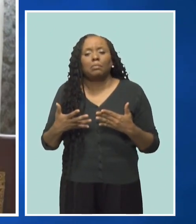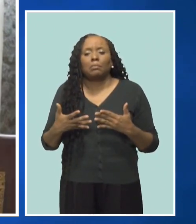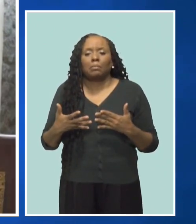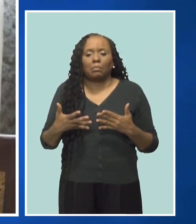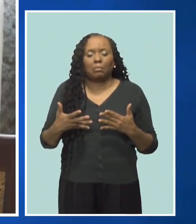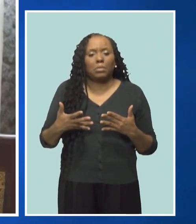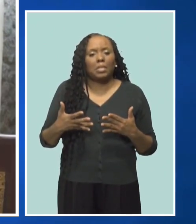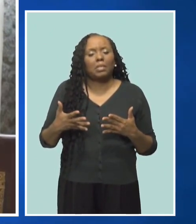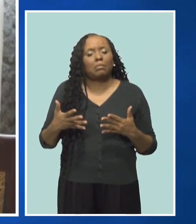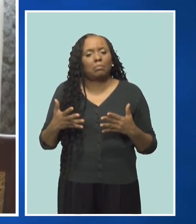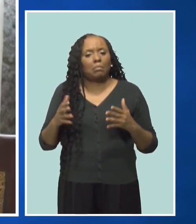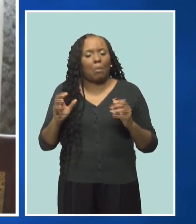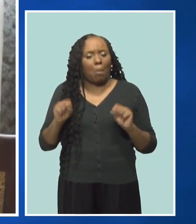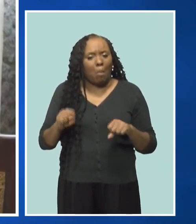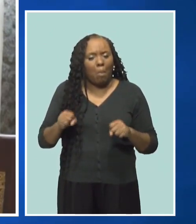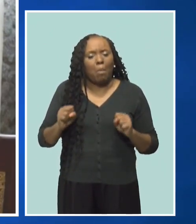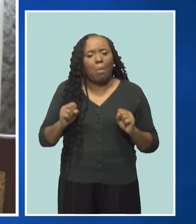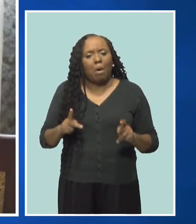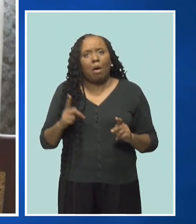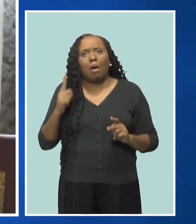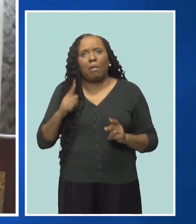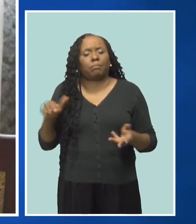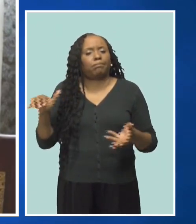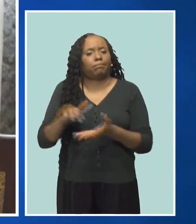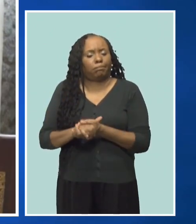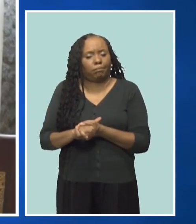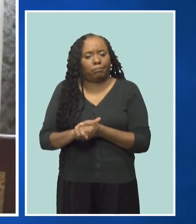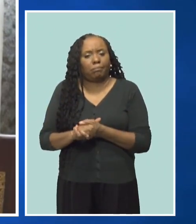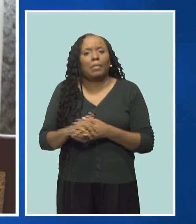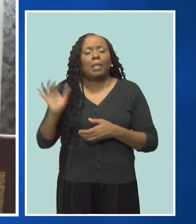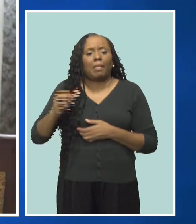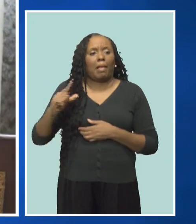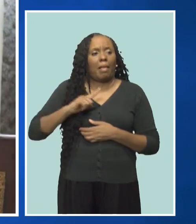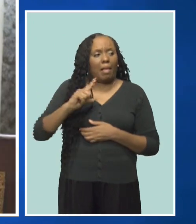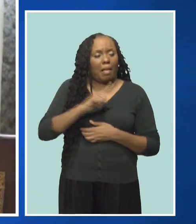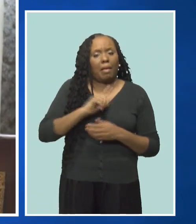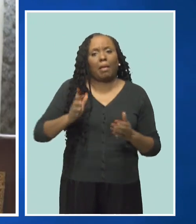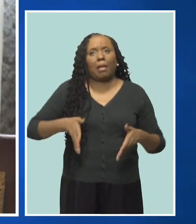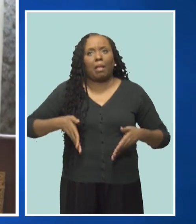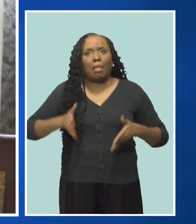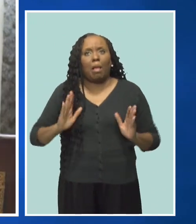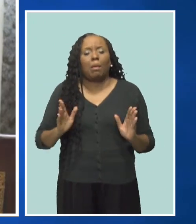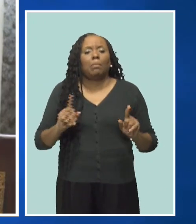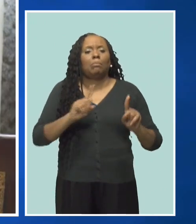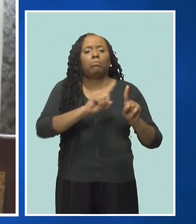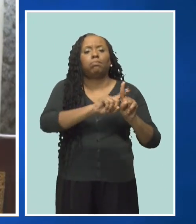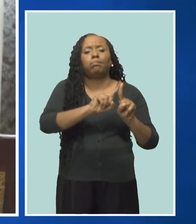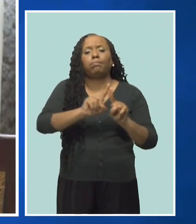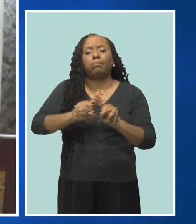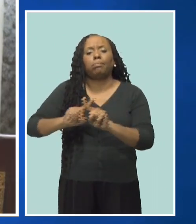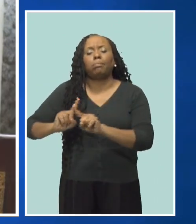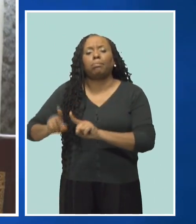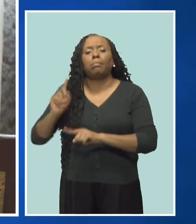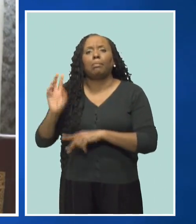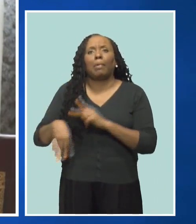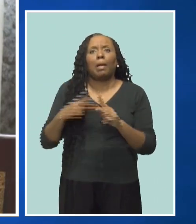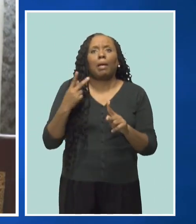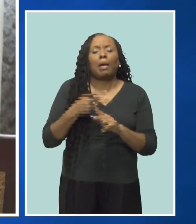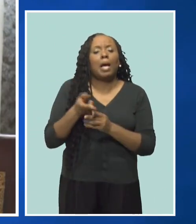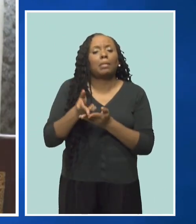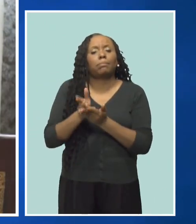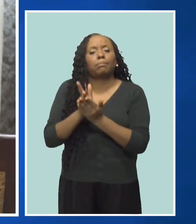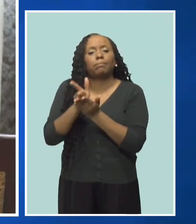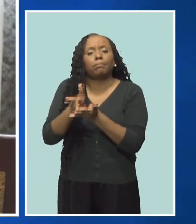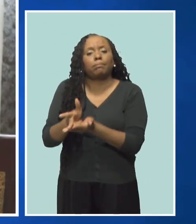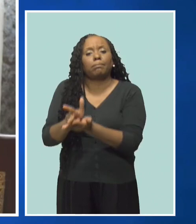marriages. The multimodal transportation legislation allows for multiple different types of vessels to